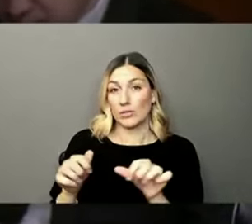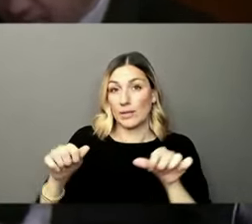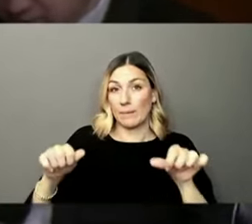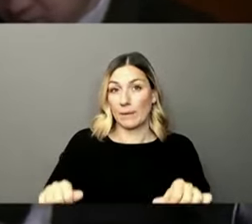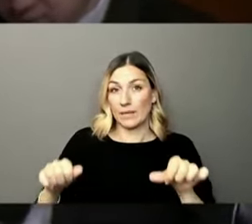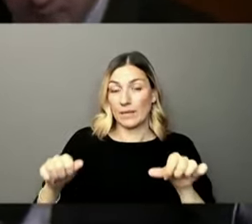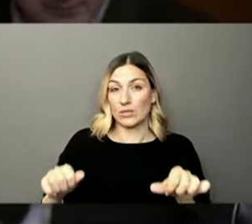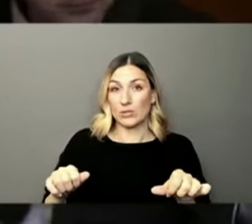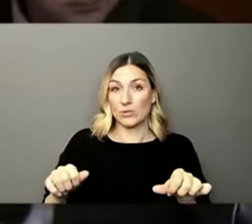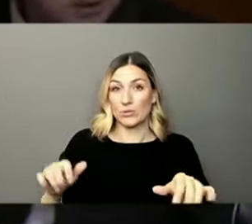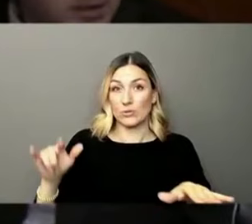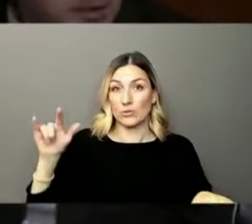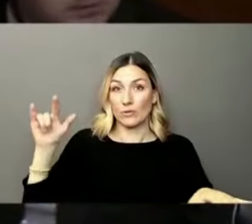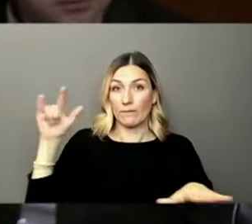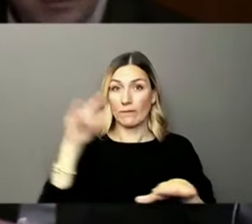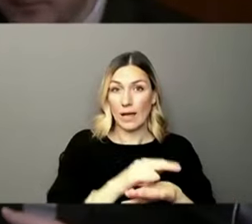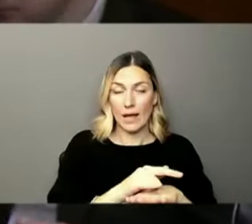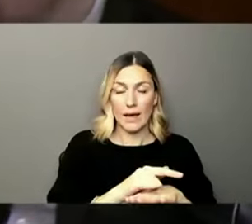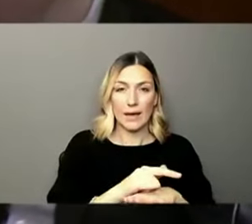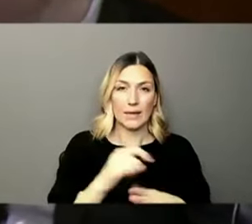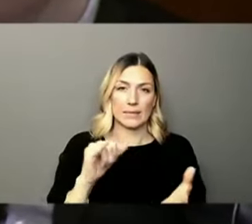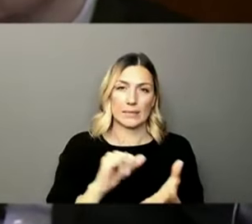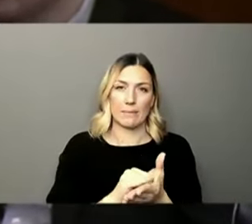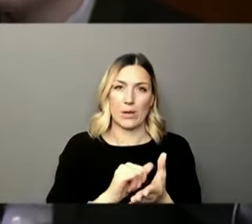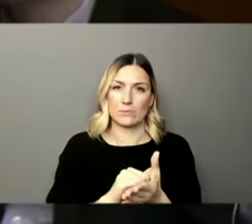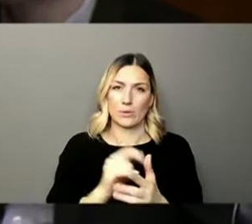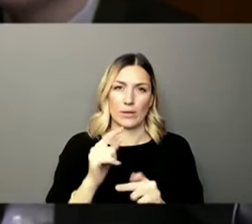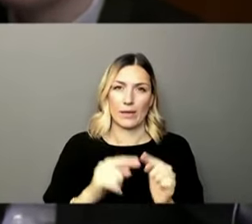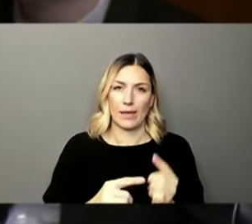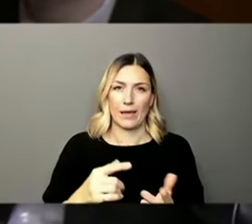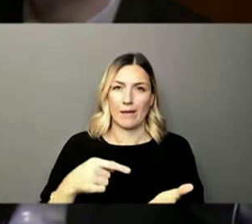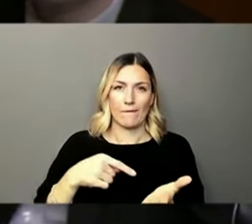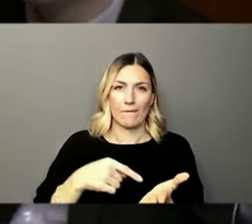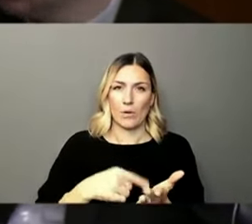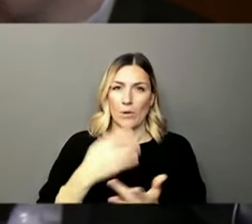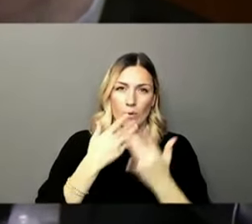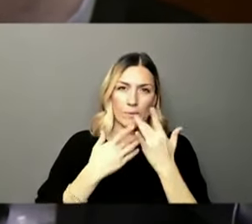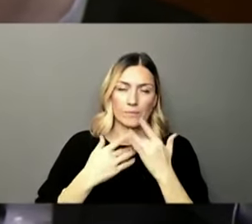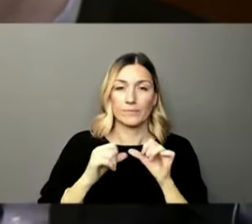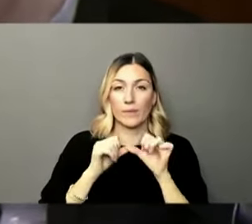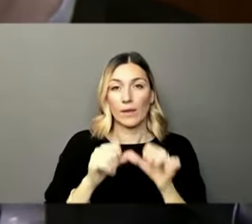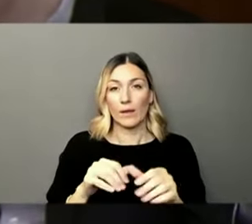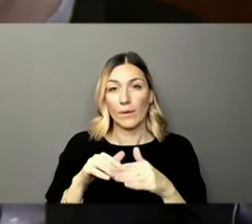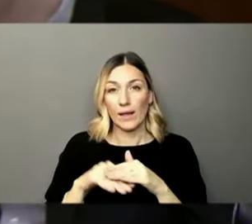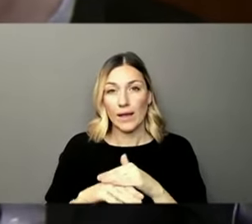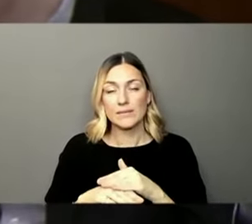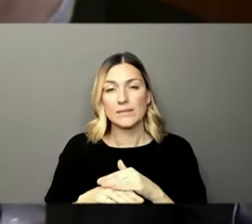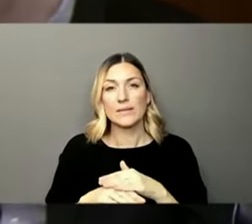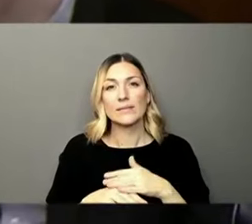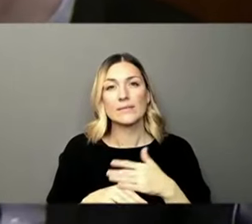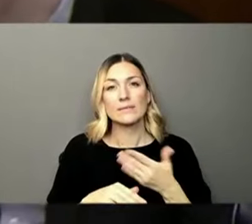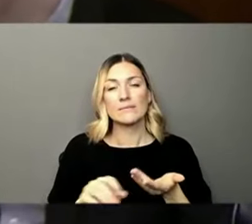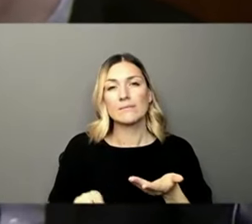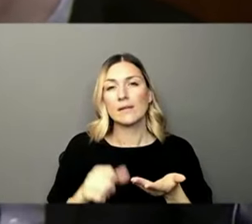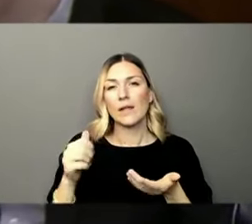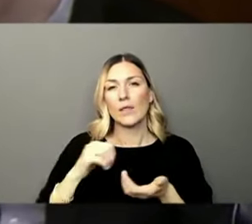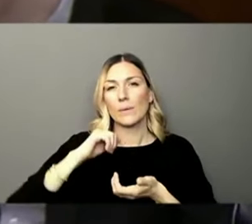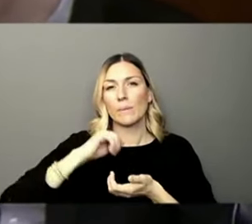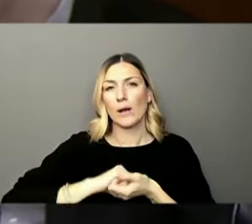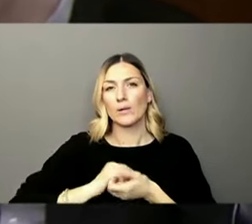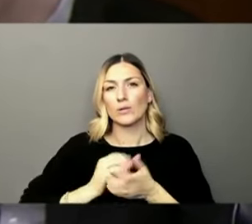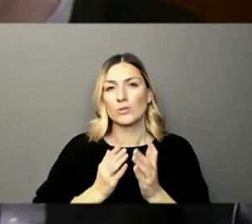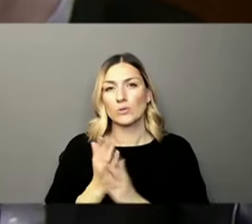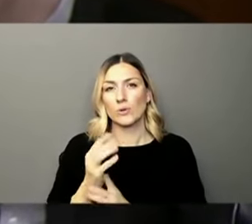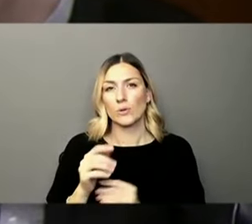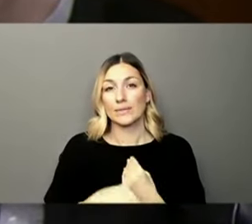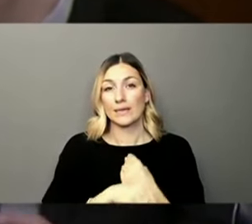fly is cost prohibitive. So we're talking about ongoing access and other partnerships through perhaps telehealth